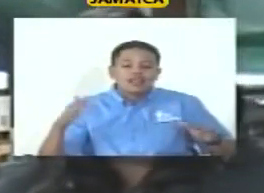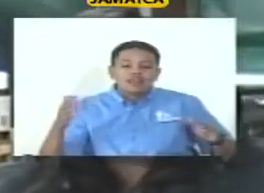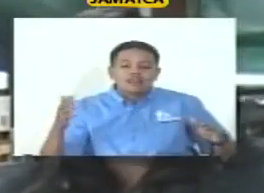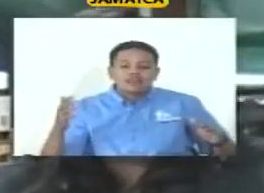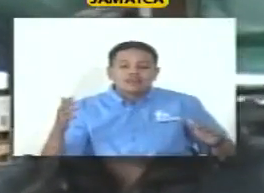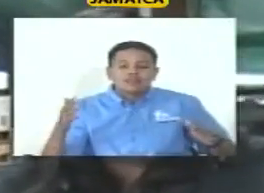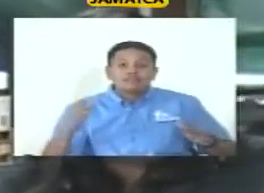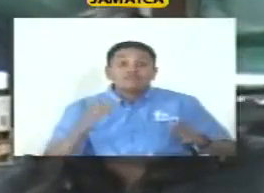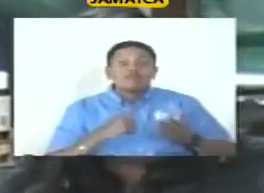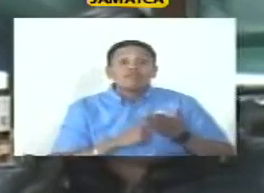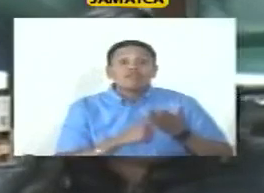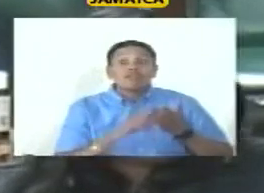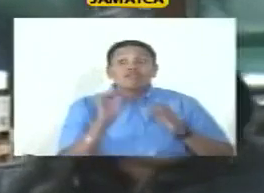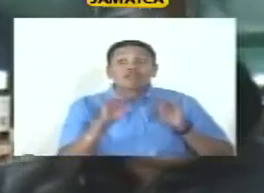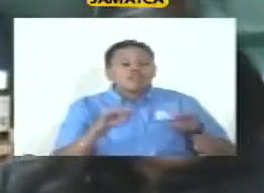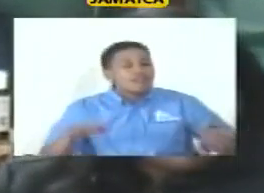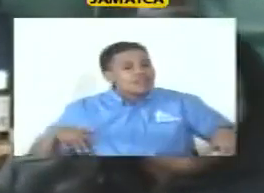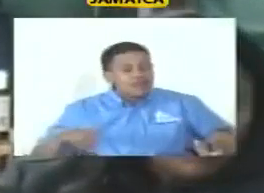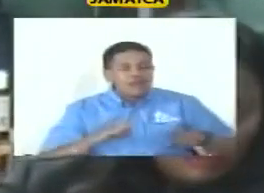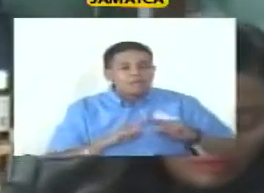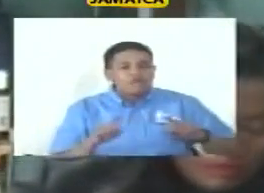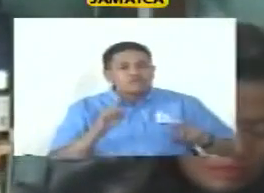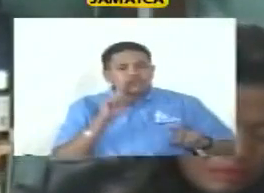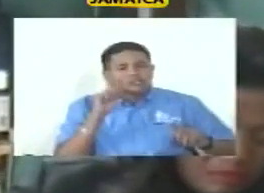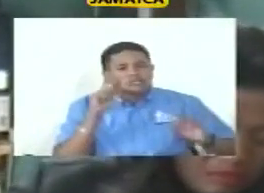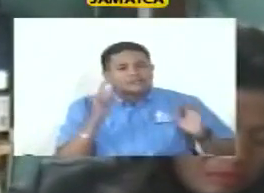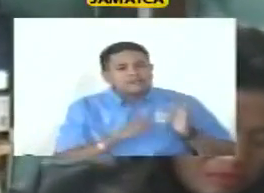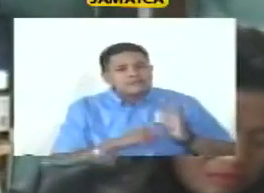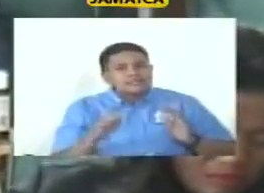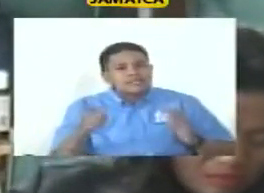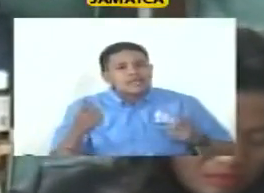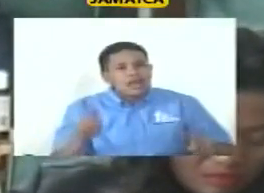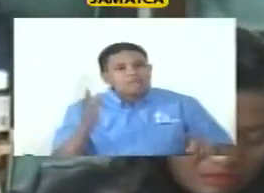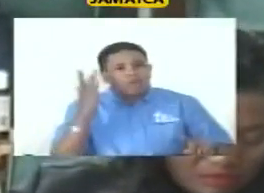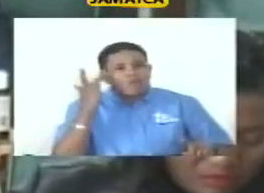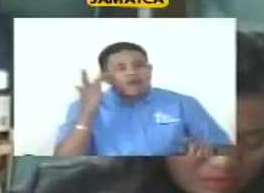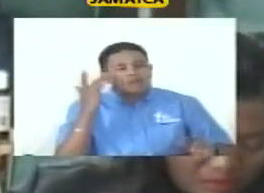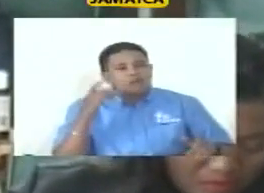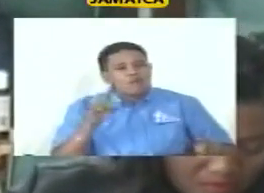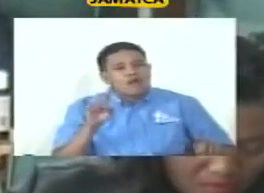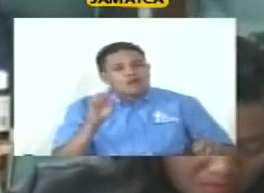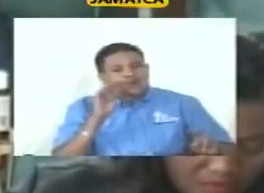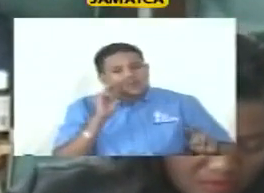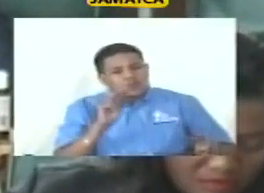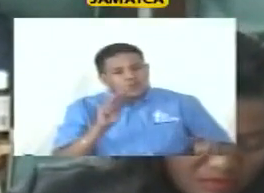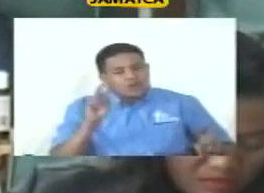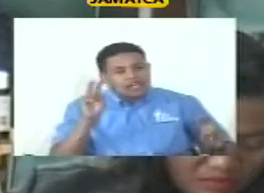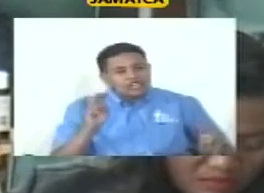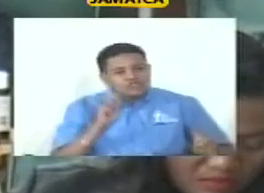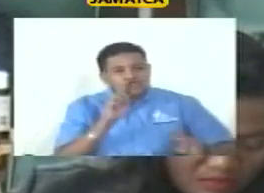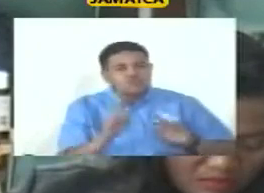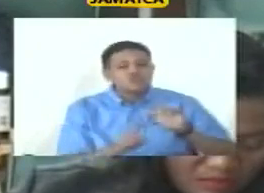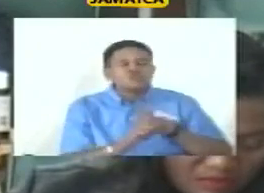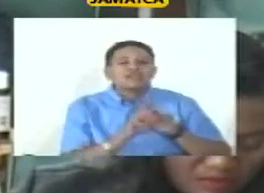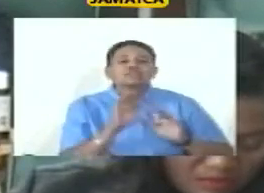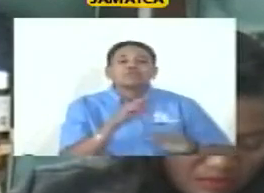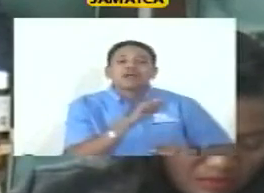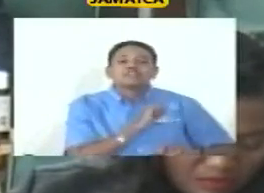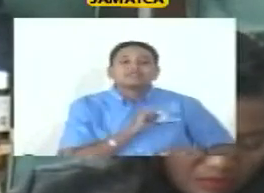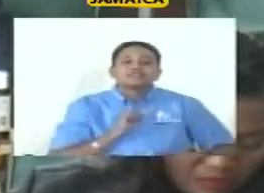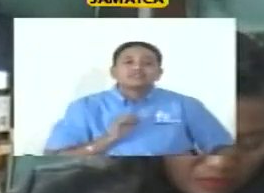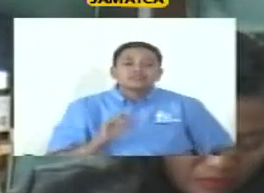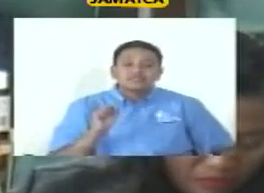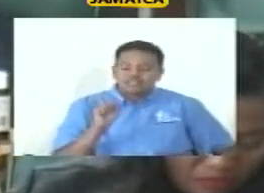in the debate, but it was recognized while looking at the issue raised by Senator